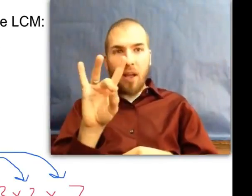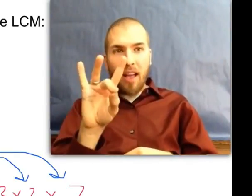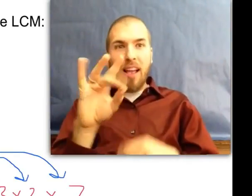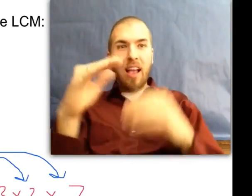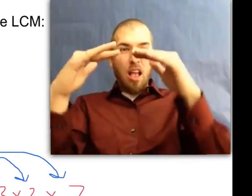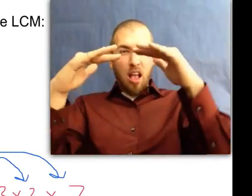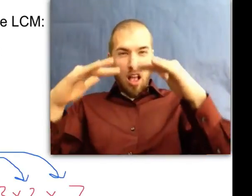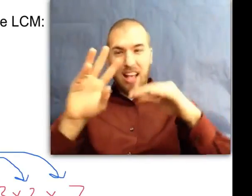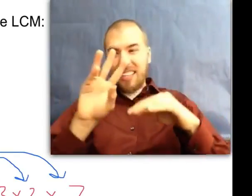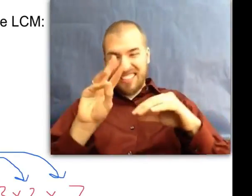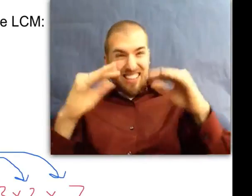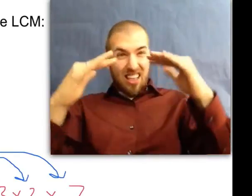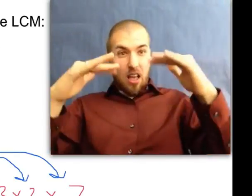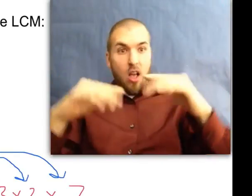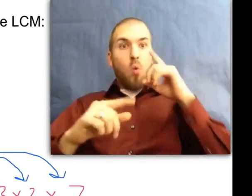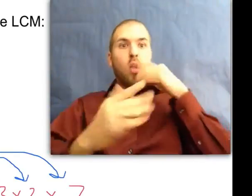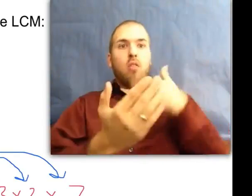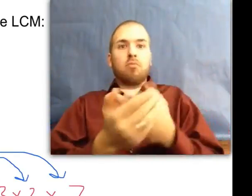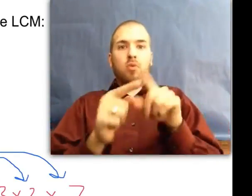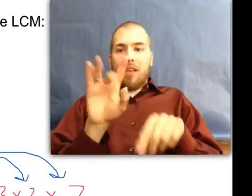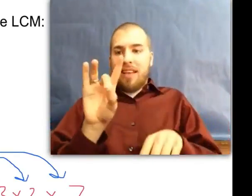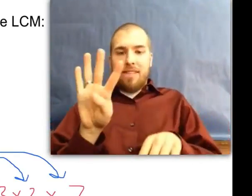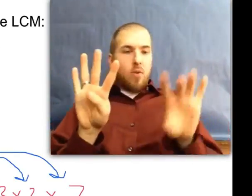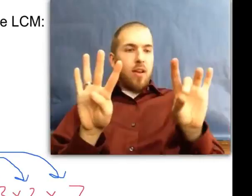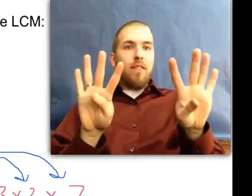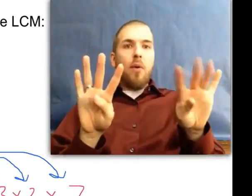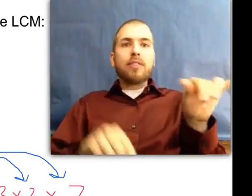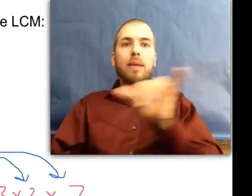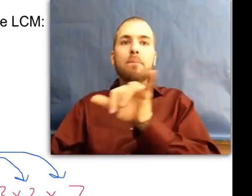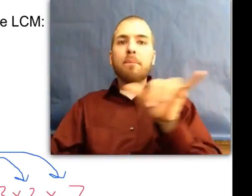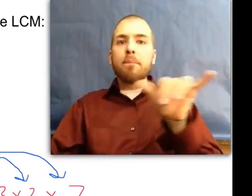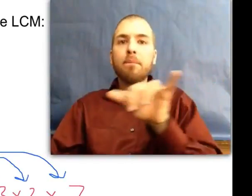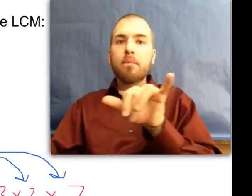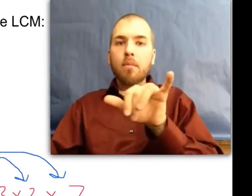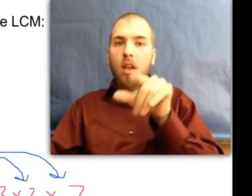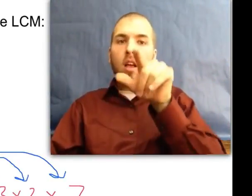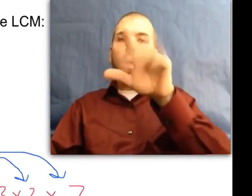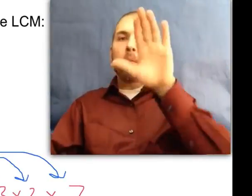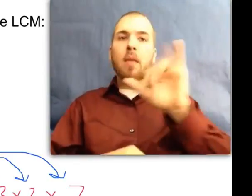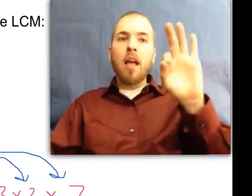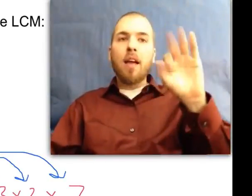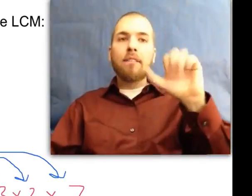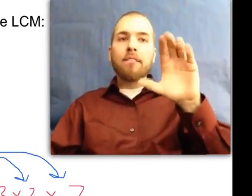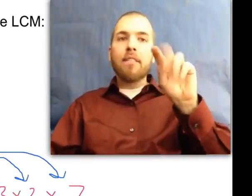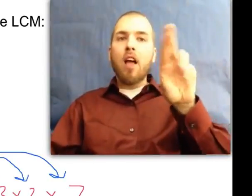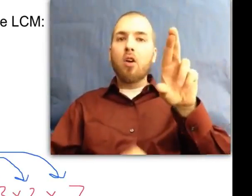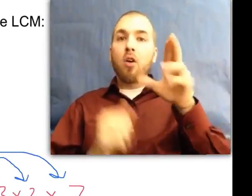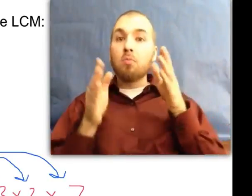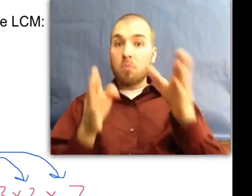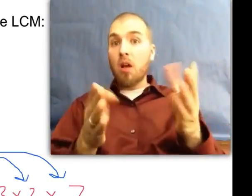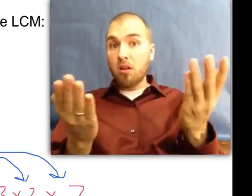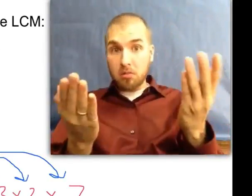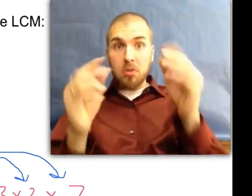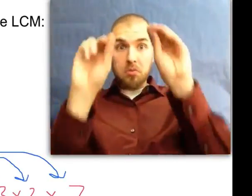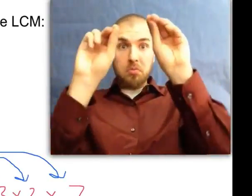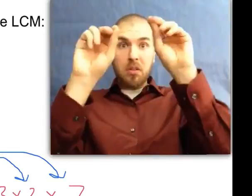Instead of having to write down all the LCMs of 12 and 14 until you found that their common one was 84, you can use this